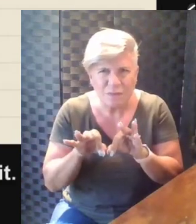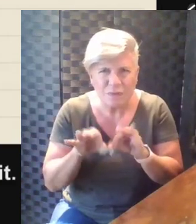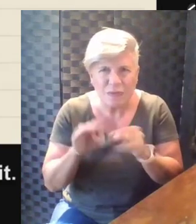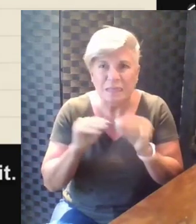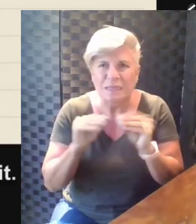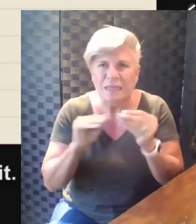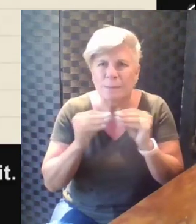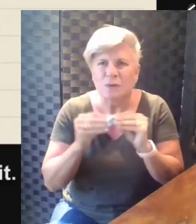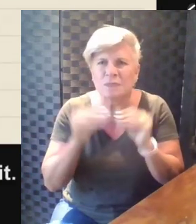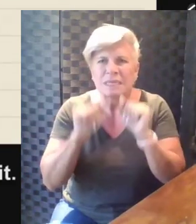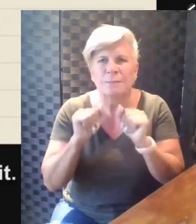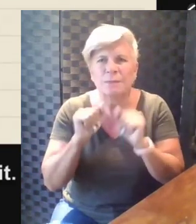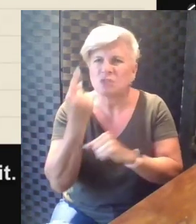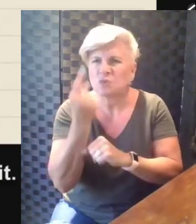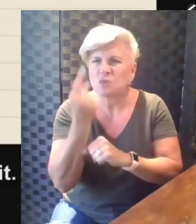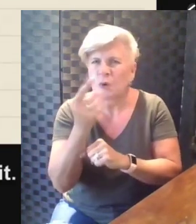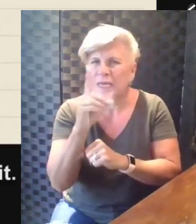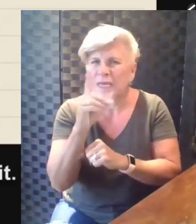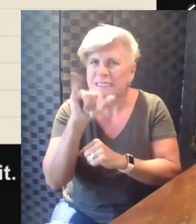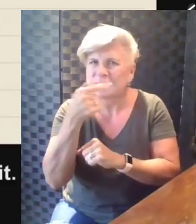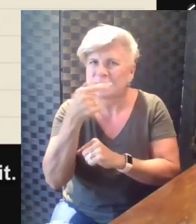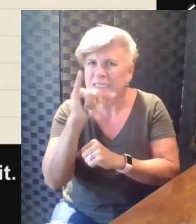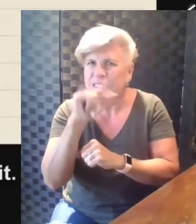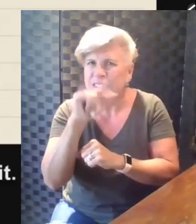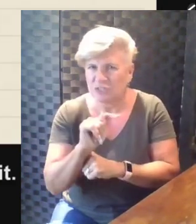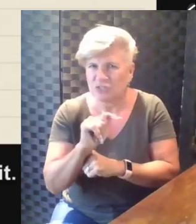Numbers can be made up of just one digit.